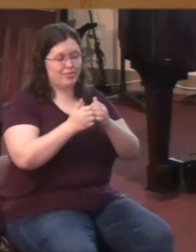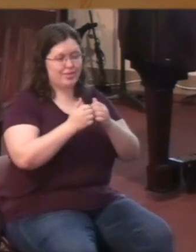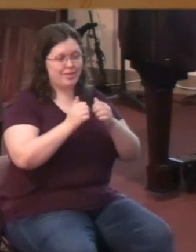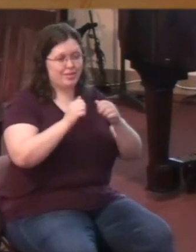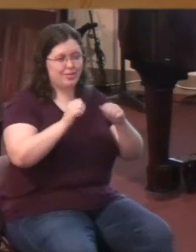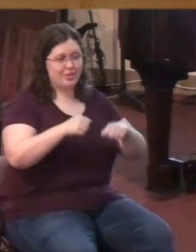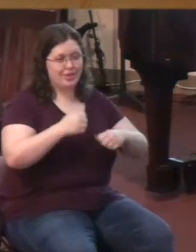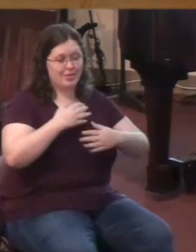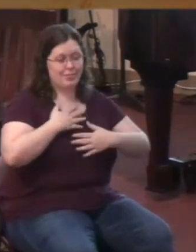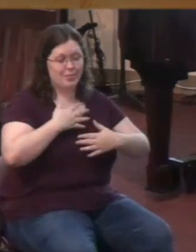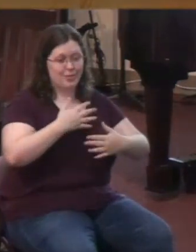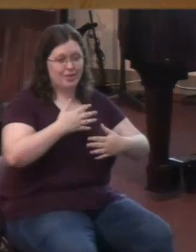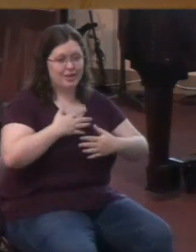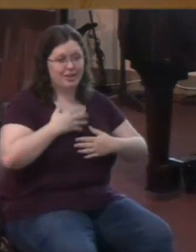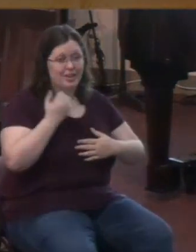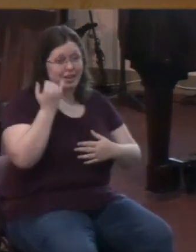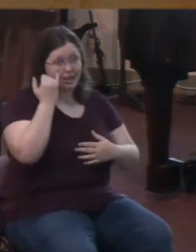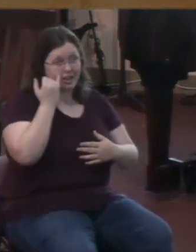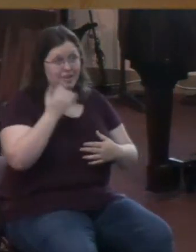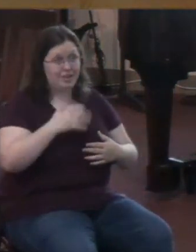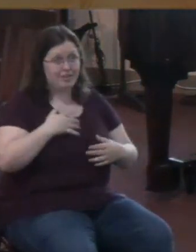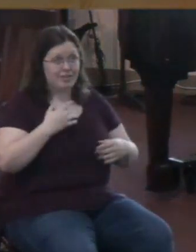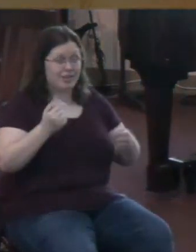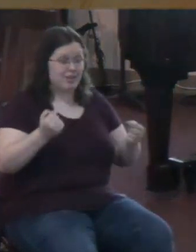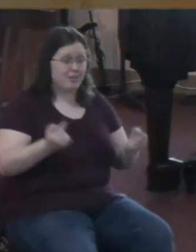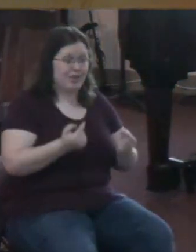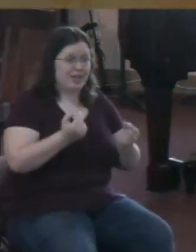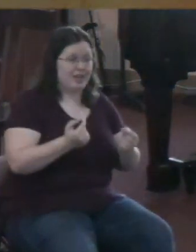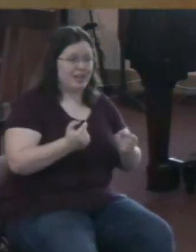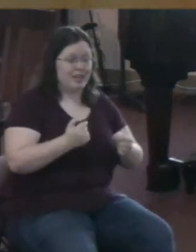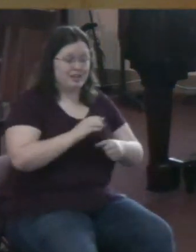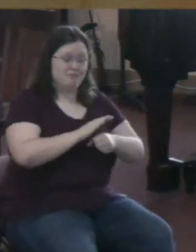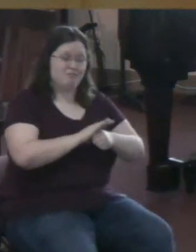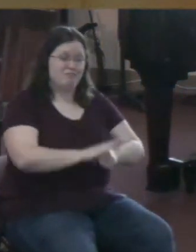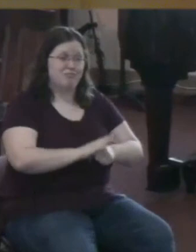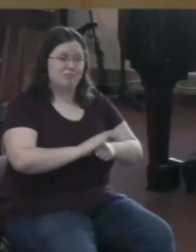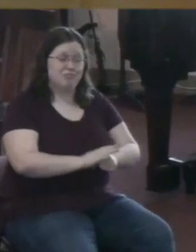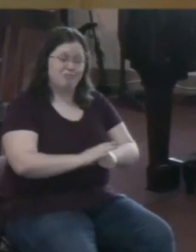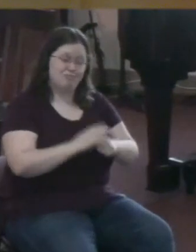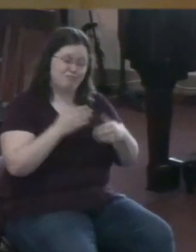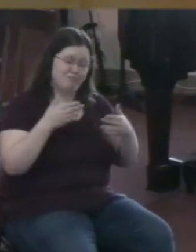any place that feels tension or pain, just bring your attention to that place